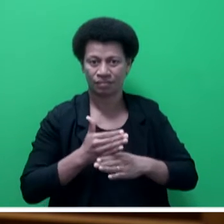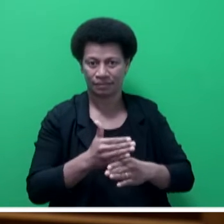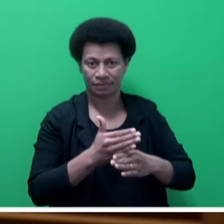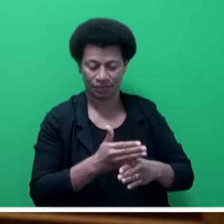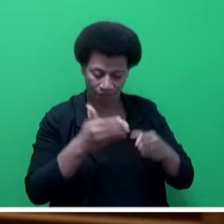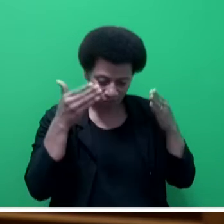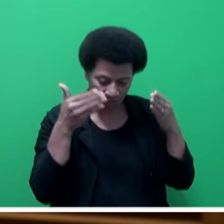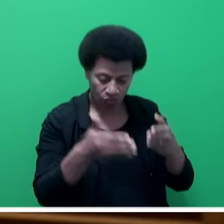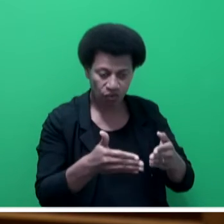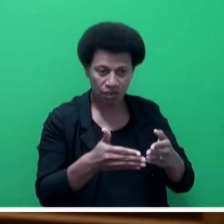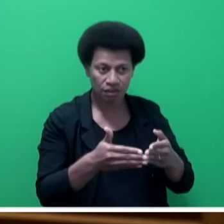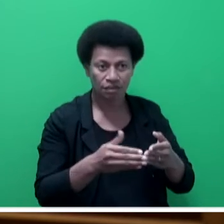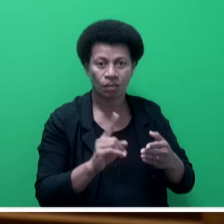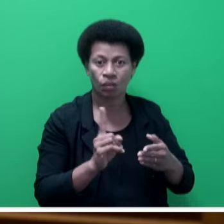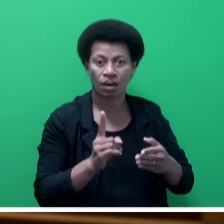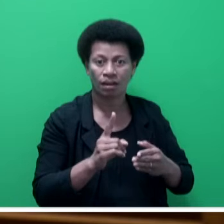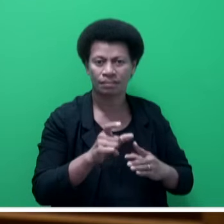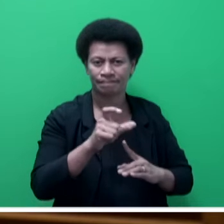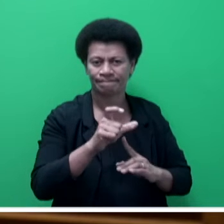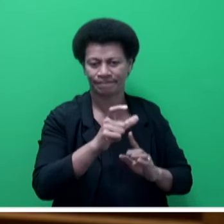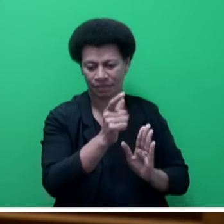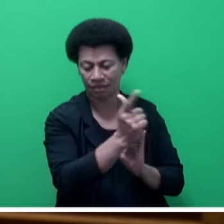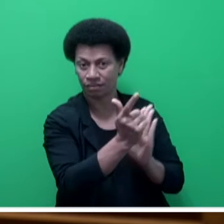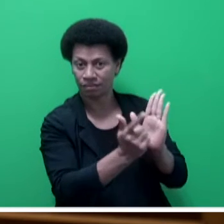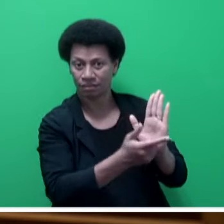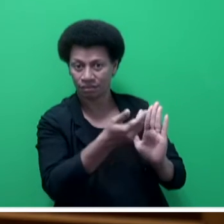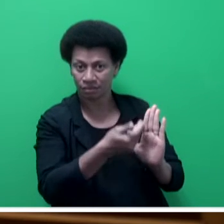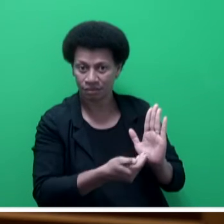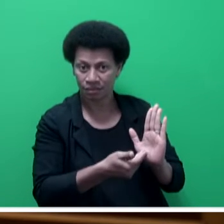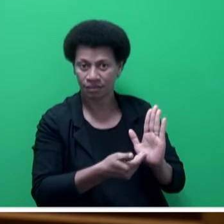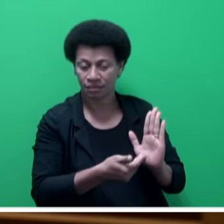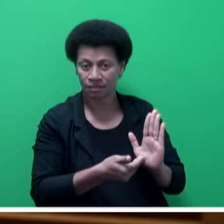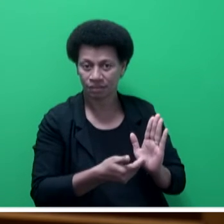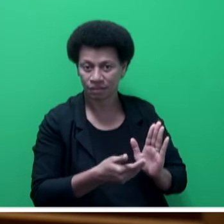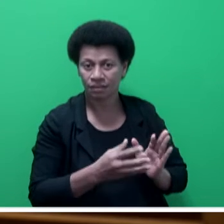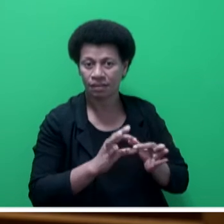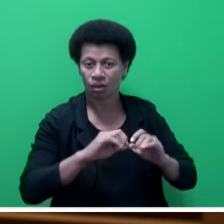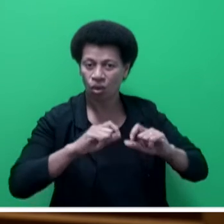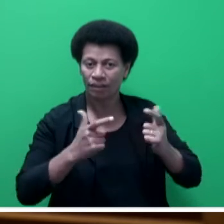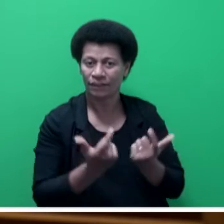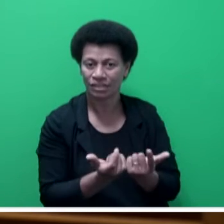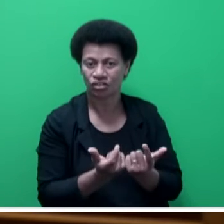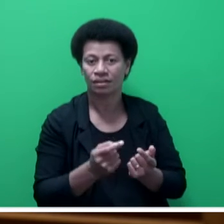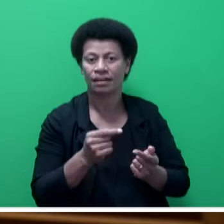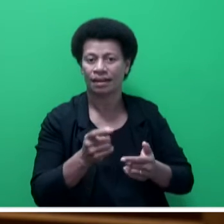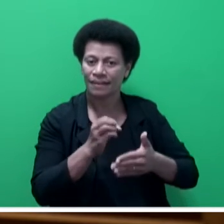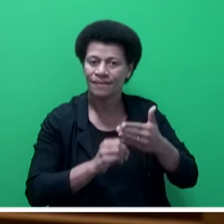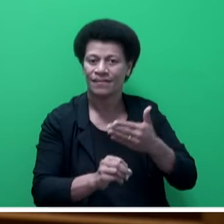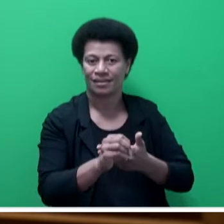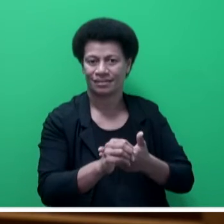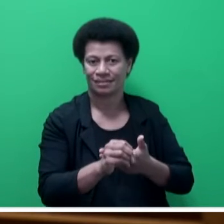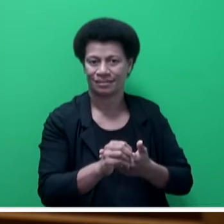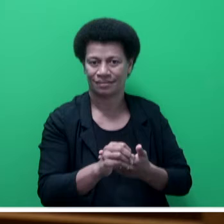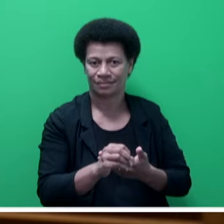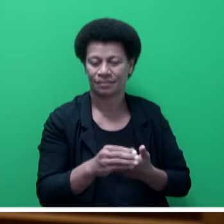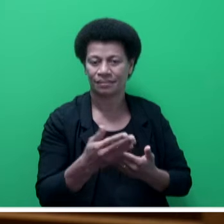will be to capitalize on existing leisure segment with the outlook of developing meetings, conventions and events. We've also had the local